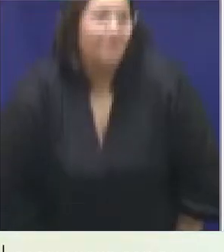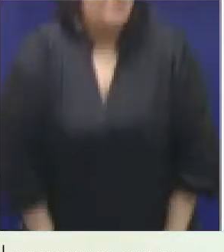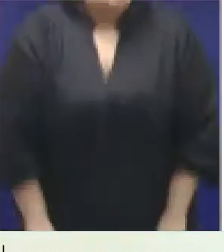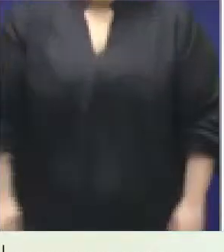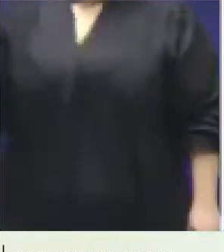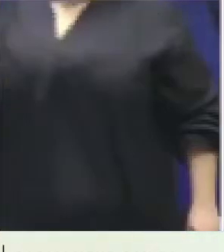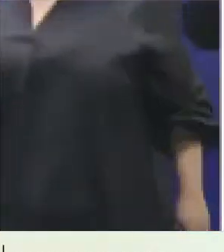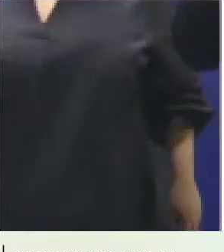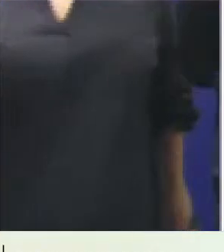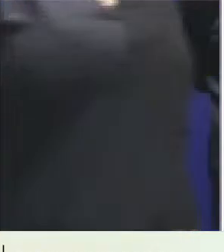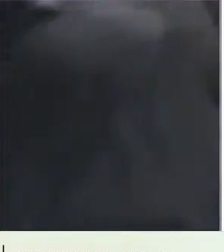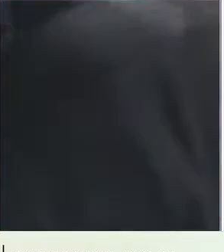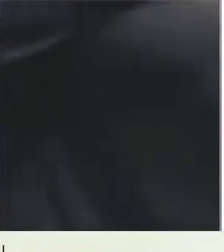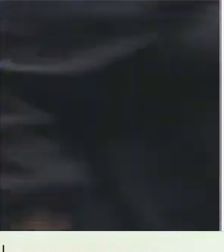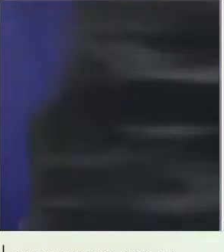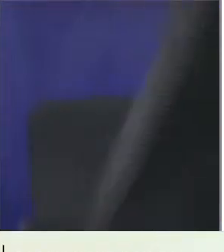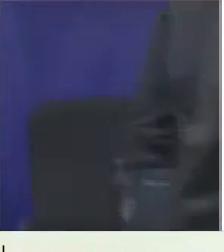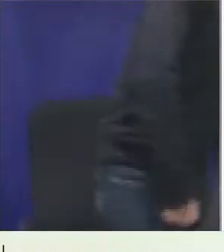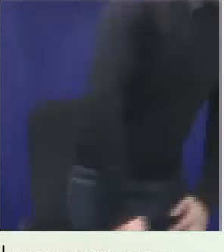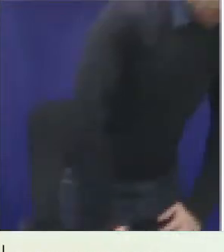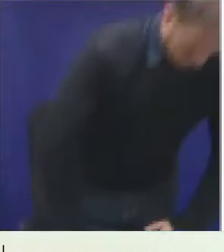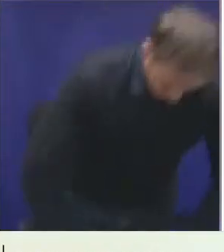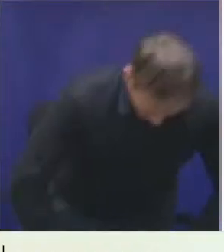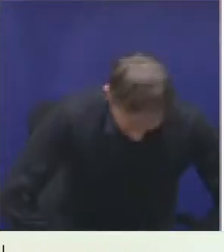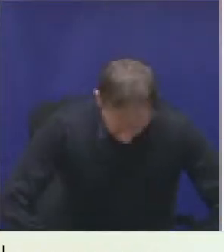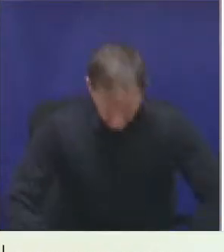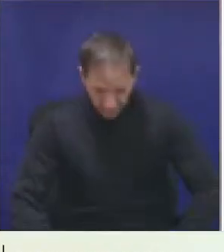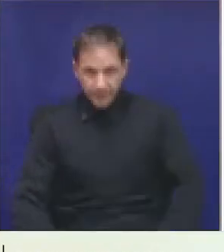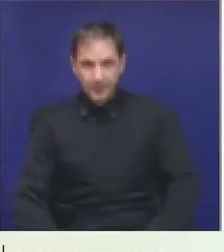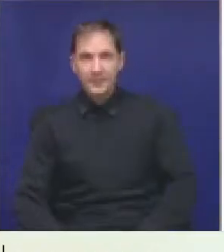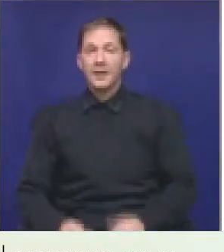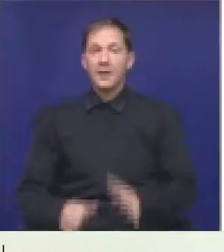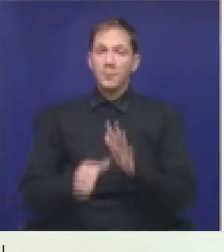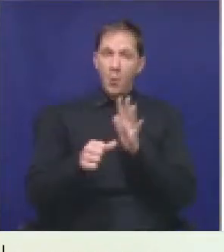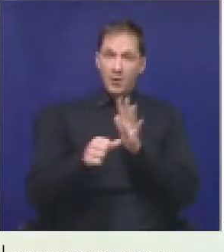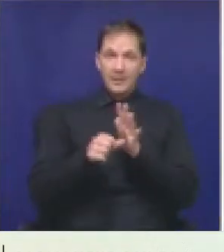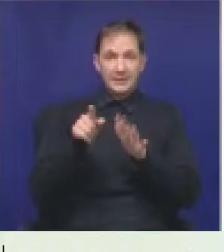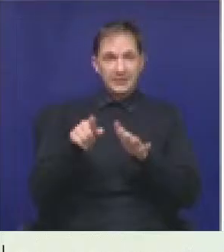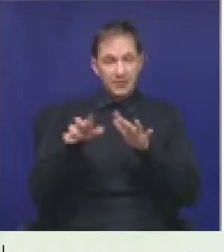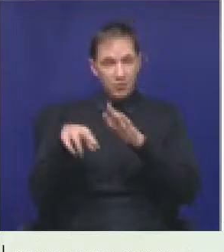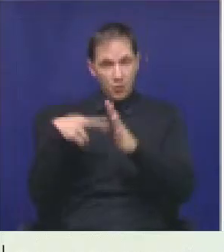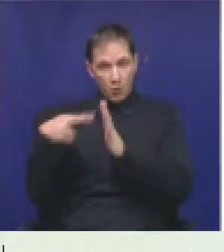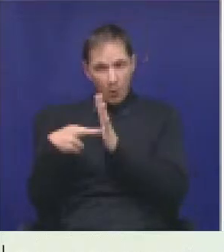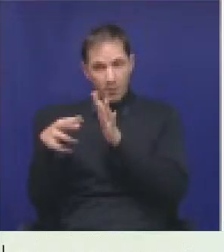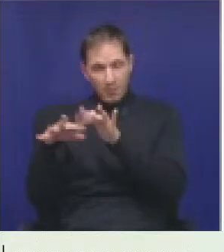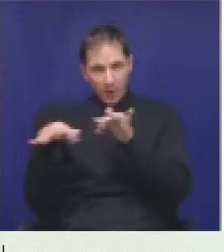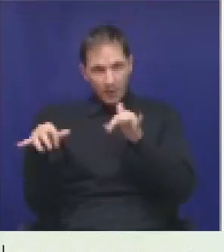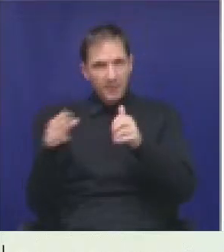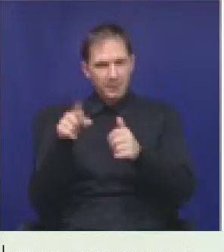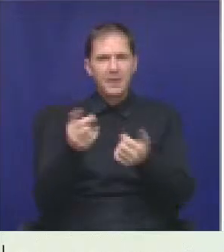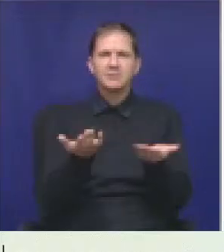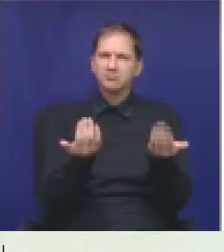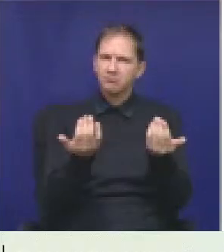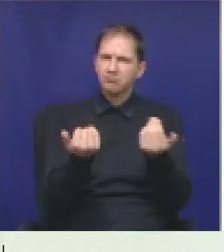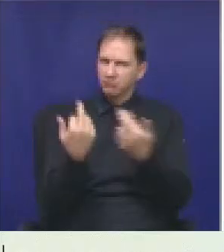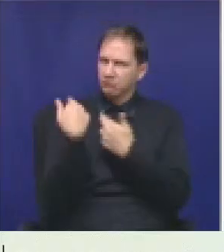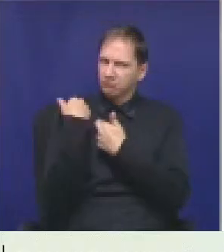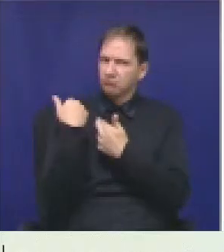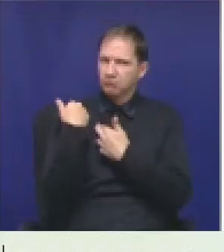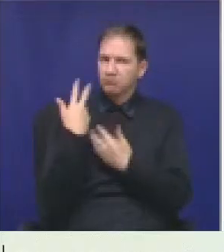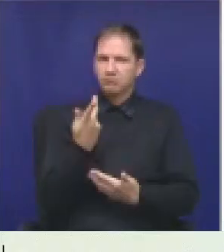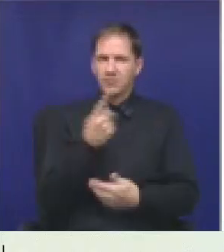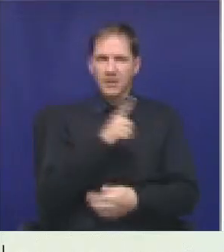the executive and parliament and the people to hold government accountable. Thus, will enhance the performance of government and oversight